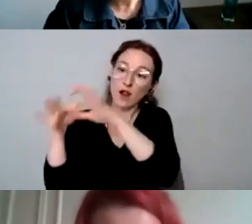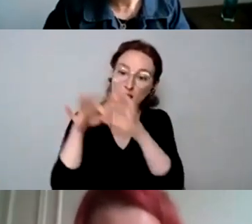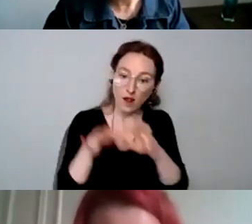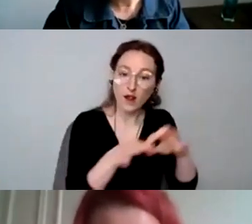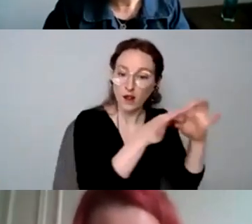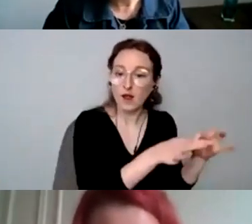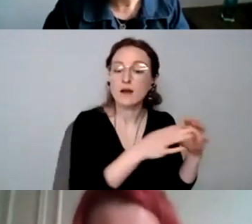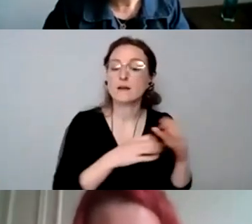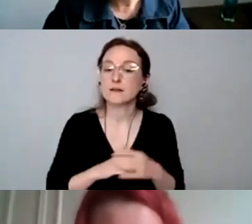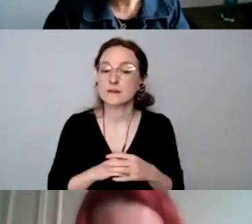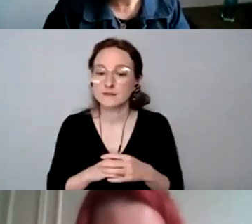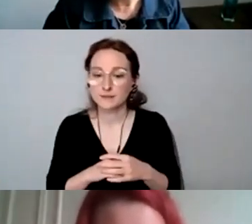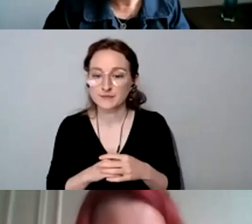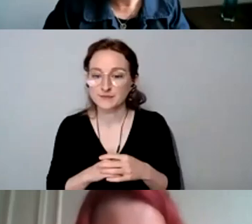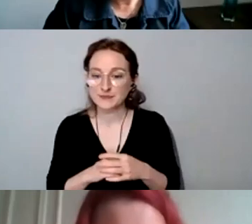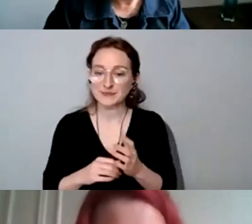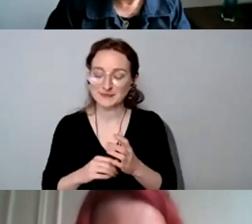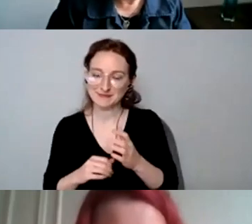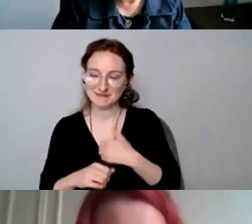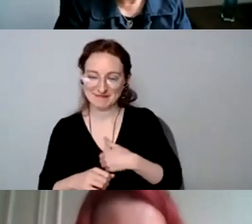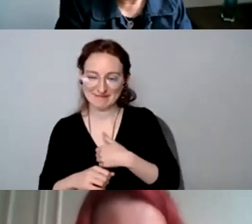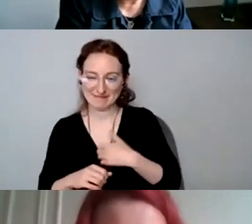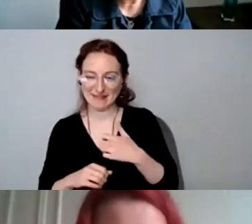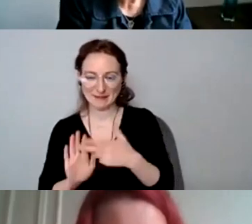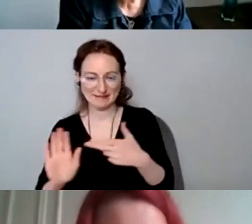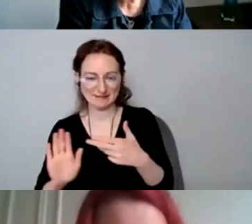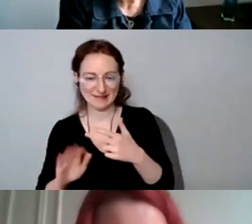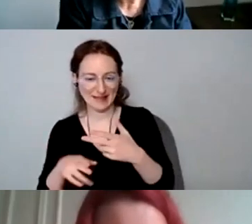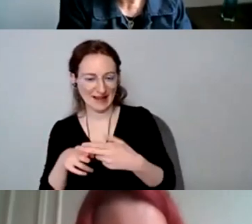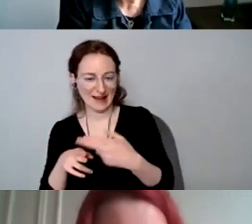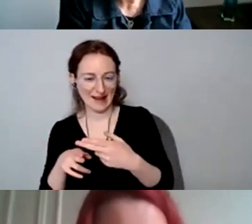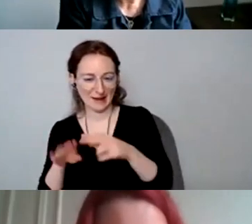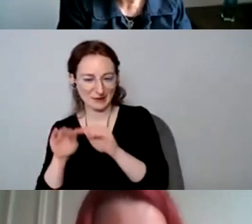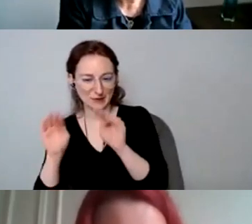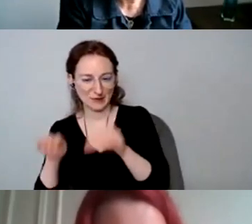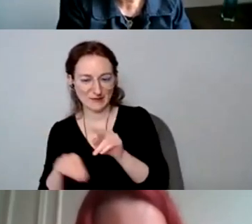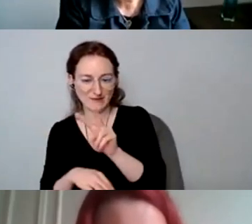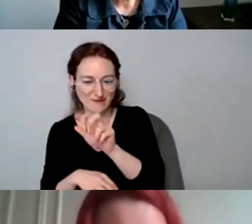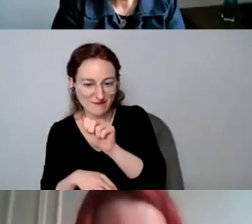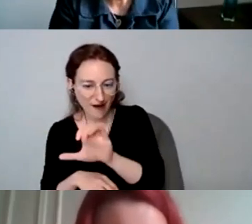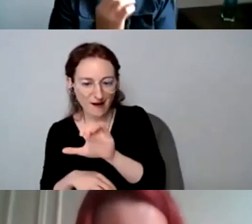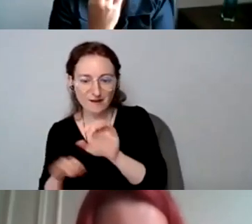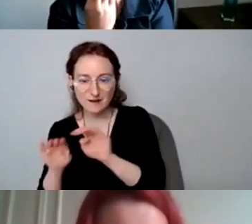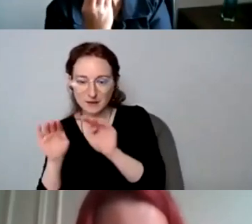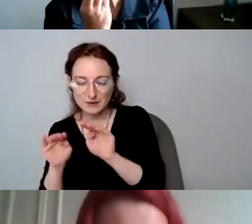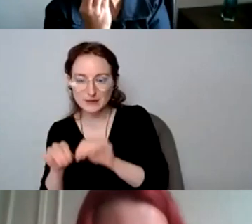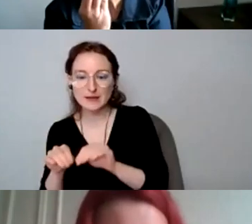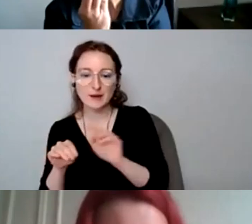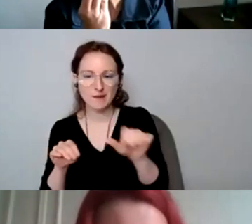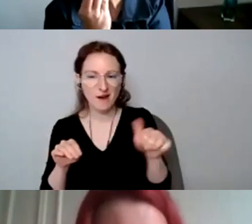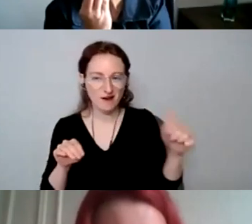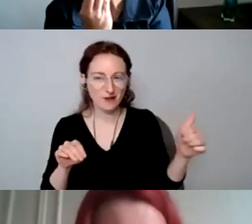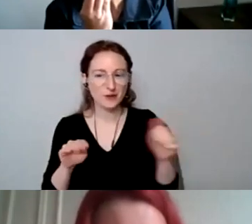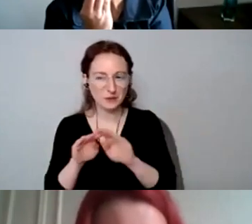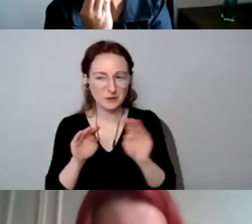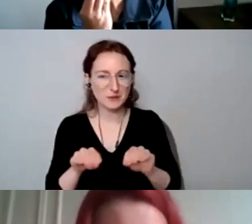Galleria, Pushkinsky Musei, Garage, and WAC Foundation, WAC Museum of Modern Art.